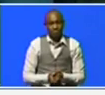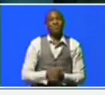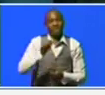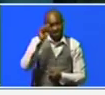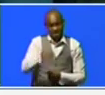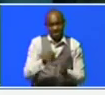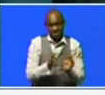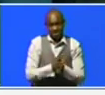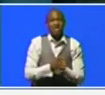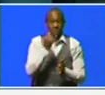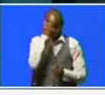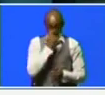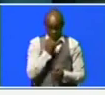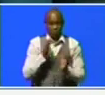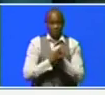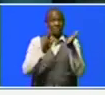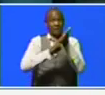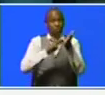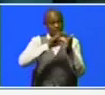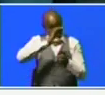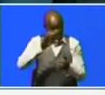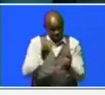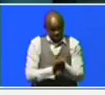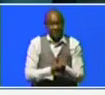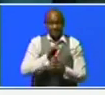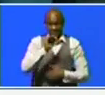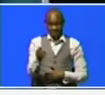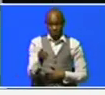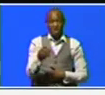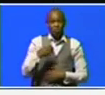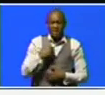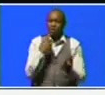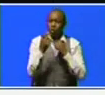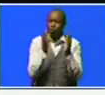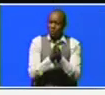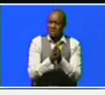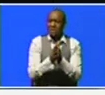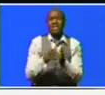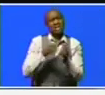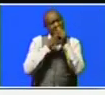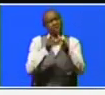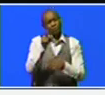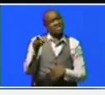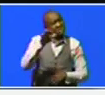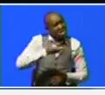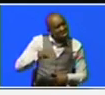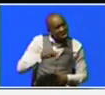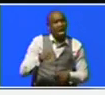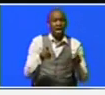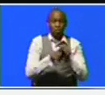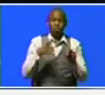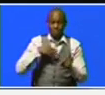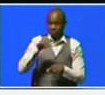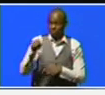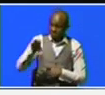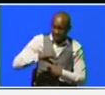Yes, Yvonne, we are in Migori County. Of course, we are in Migori Town. And we've been speaking to some of the leaders of the area as well as the